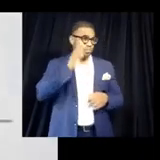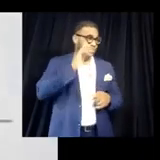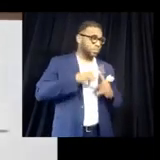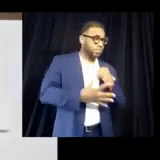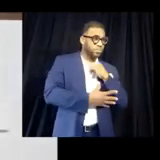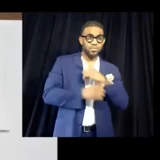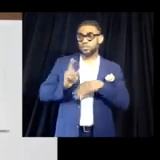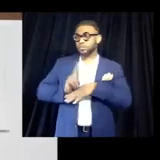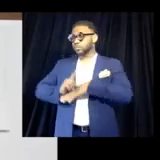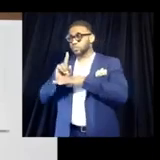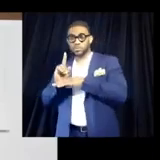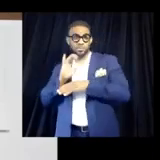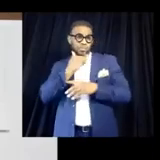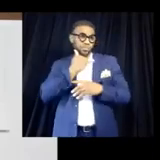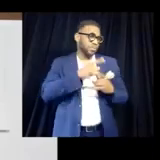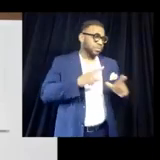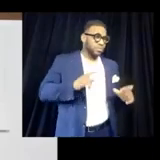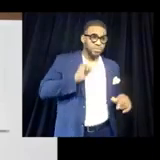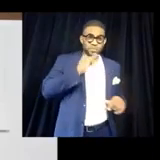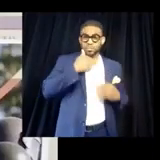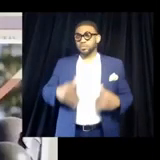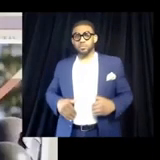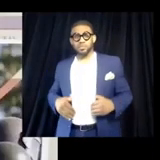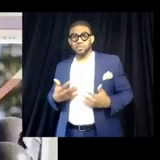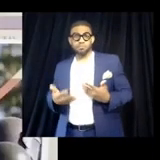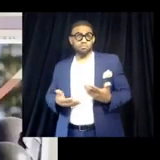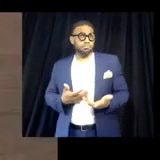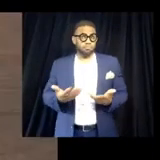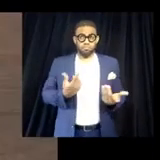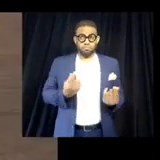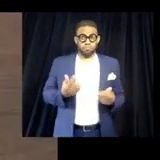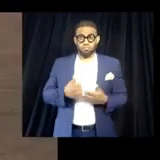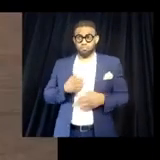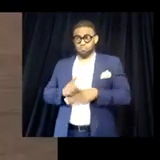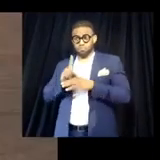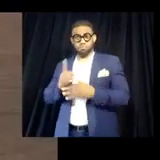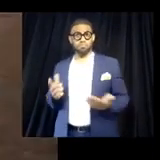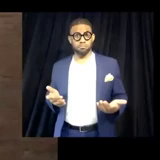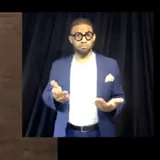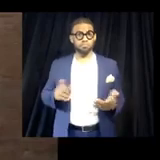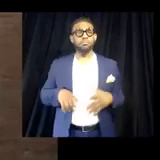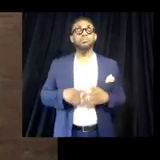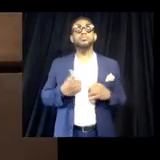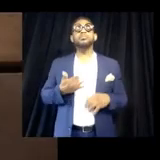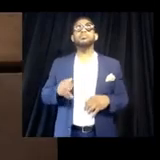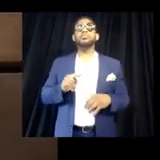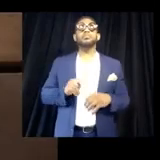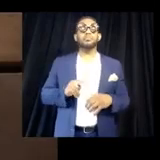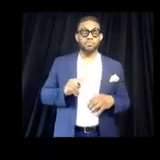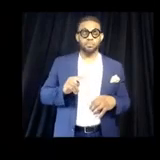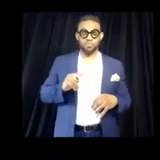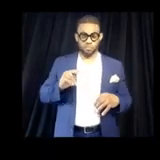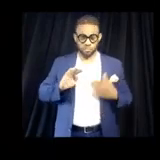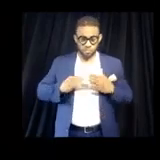brown enough, too poor, too privileged, wrong language, wrong body. So what do I do with my privilege? Starting from my